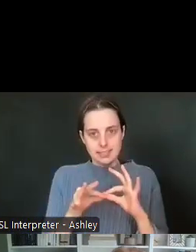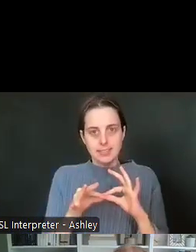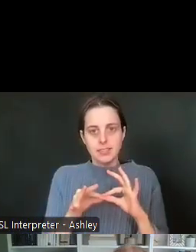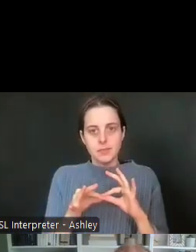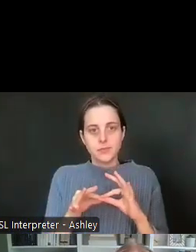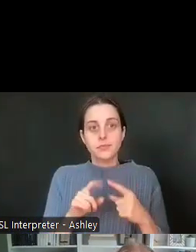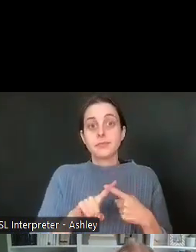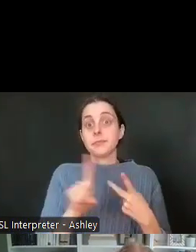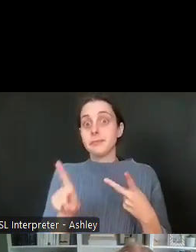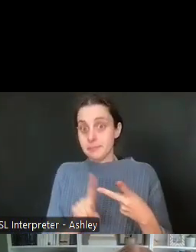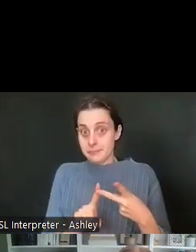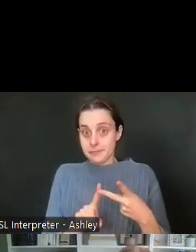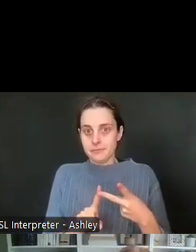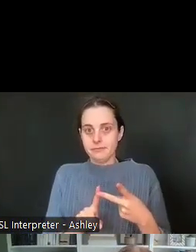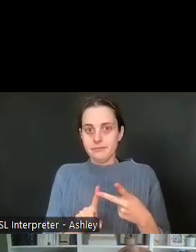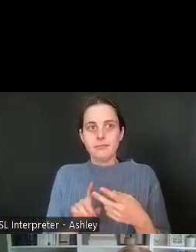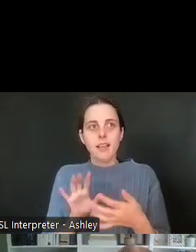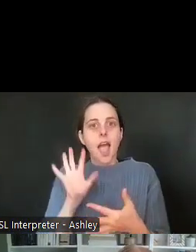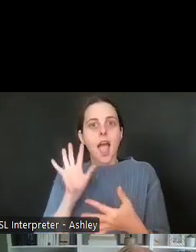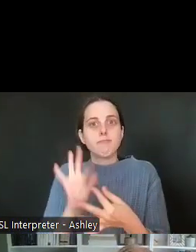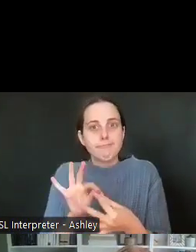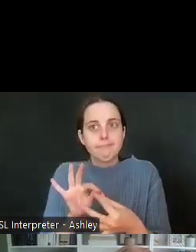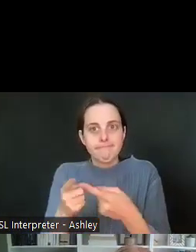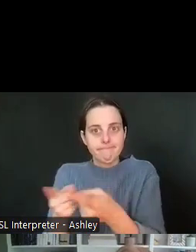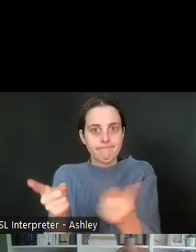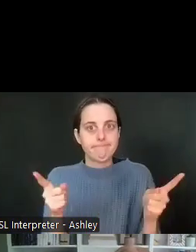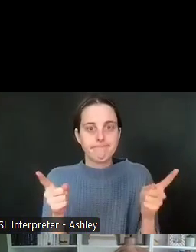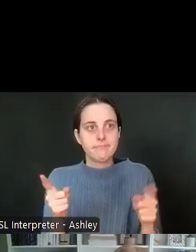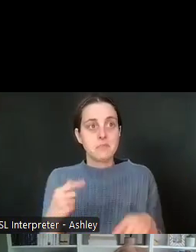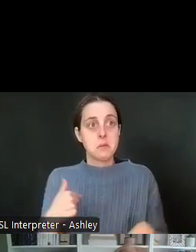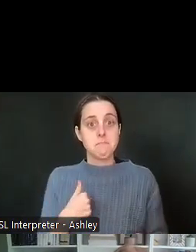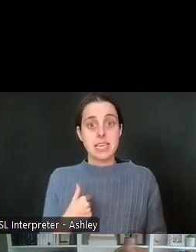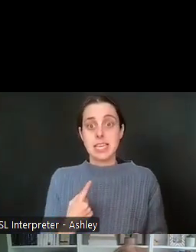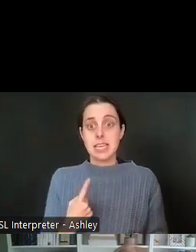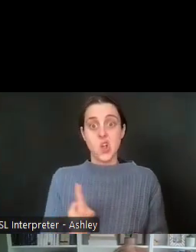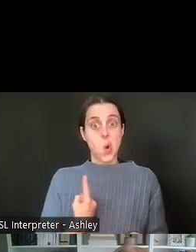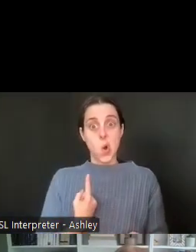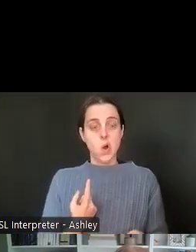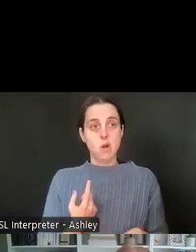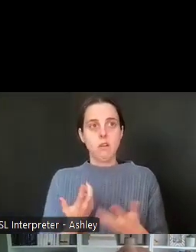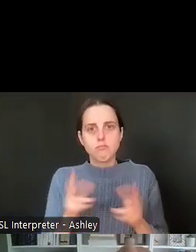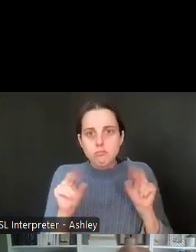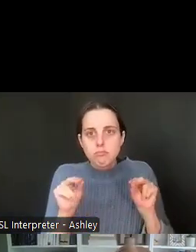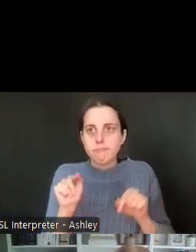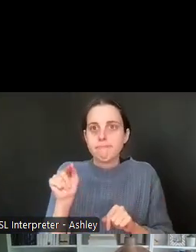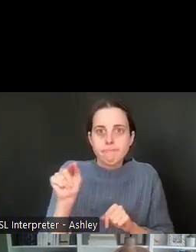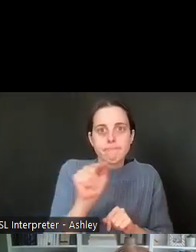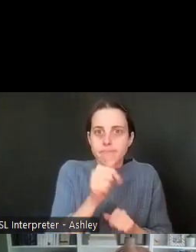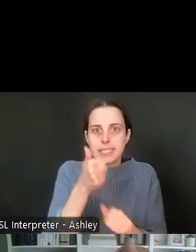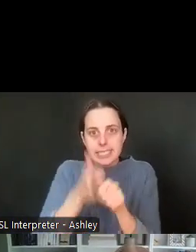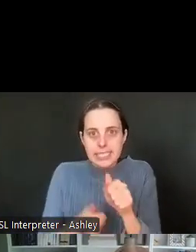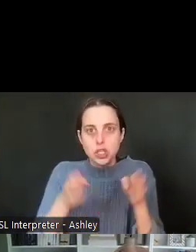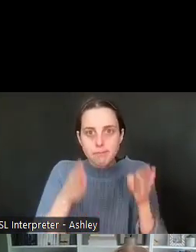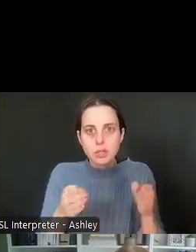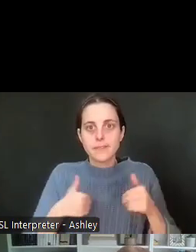does is it gives us a moment to recognize that we are not all having the same experience. If you look in chat, we have